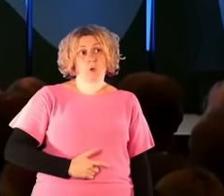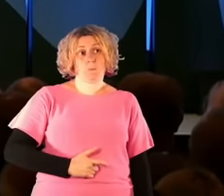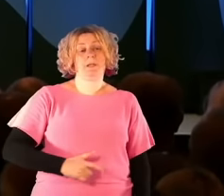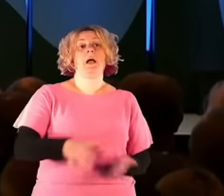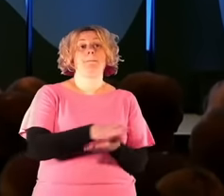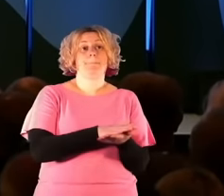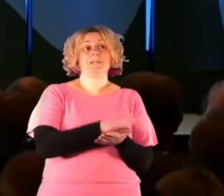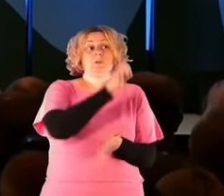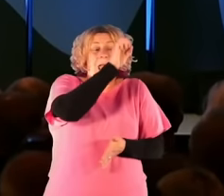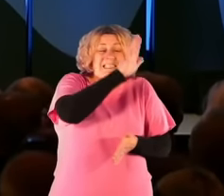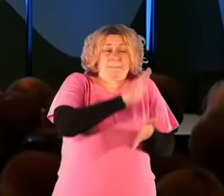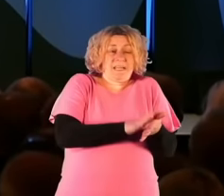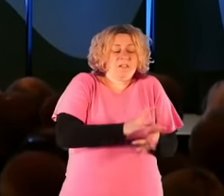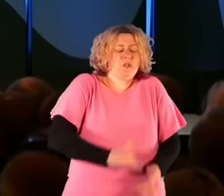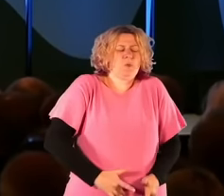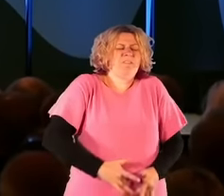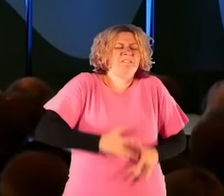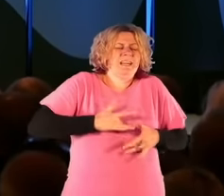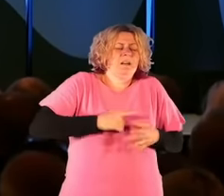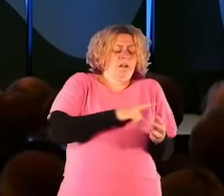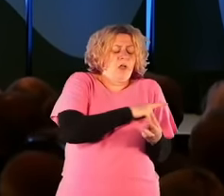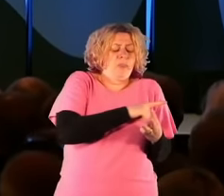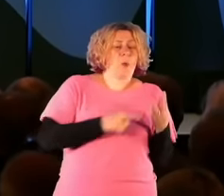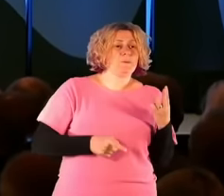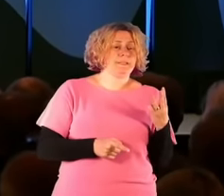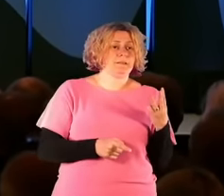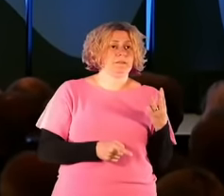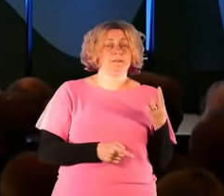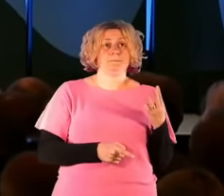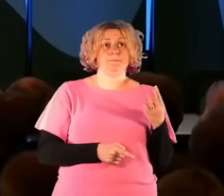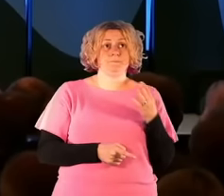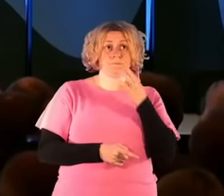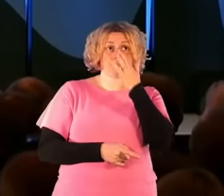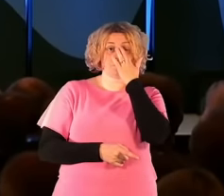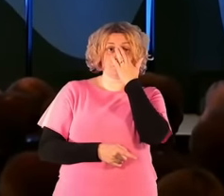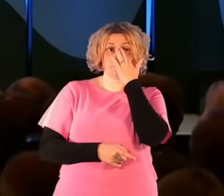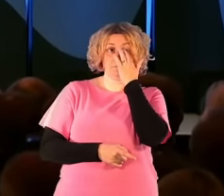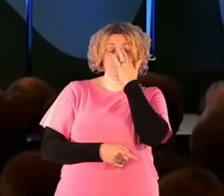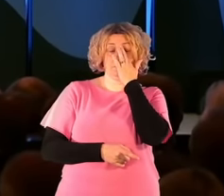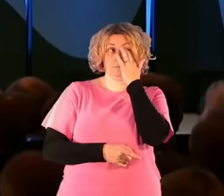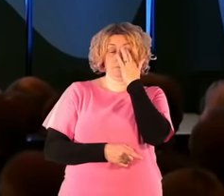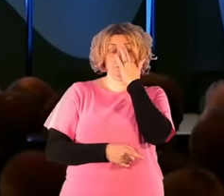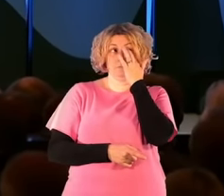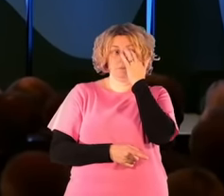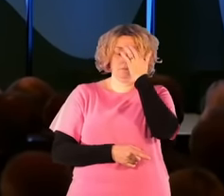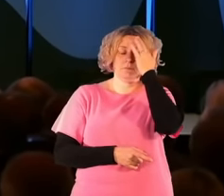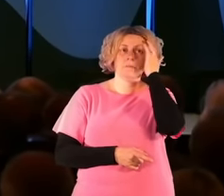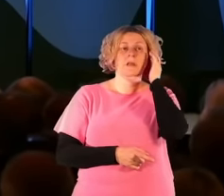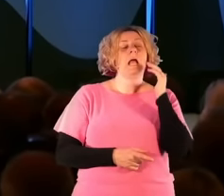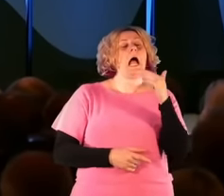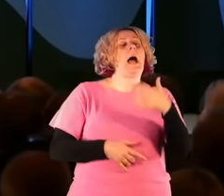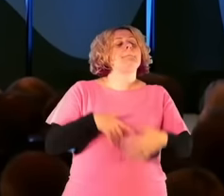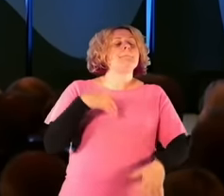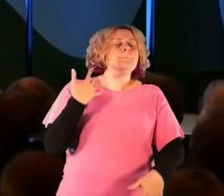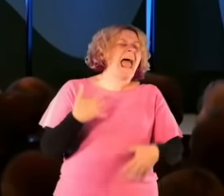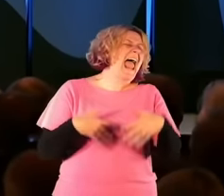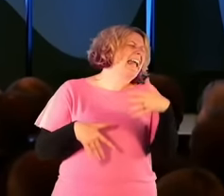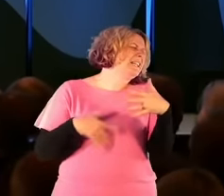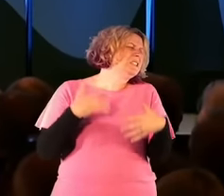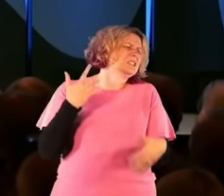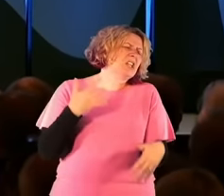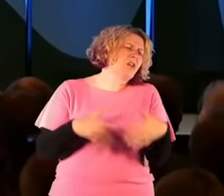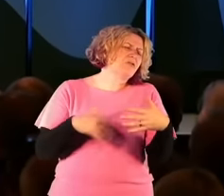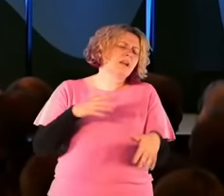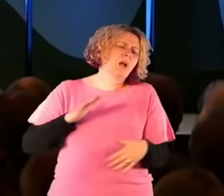to feel those things. And into that whole conundrum of pain and suffering, with all the